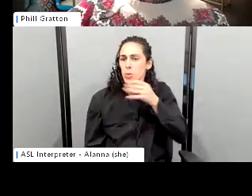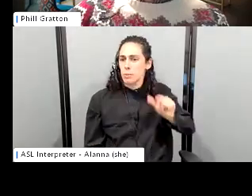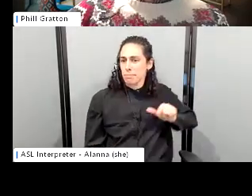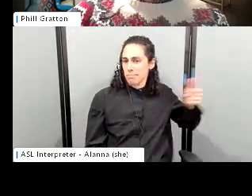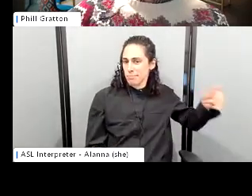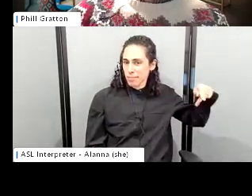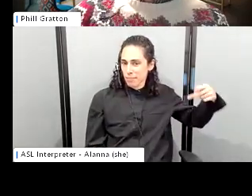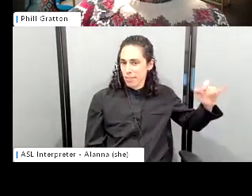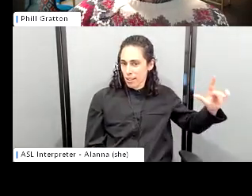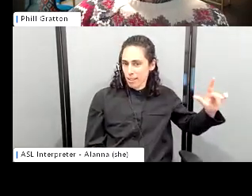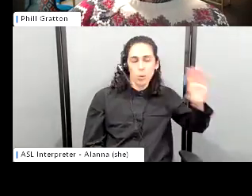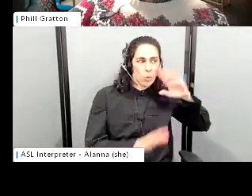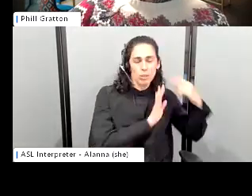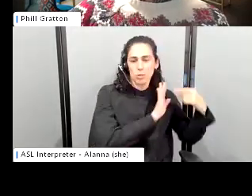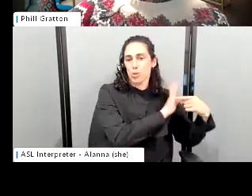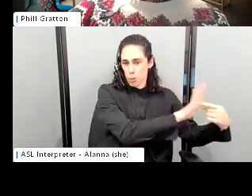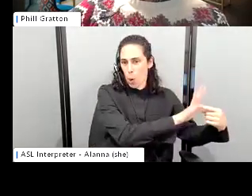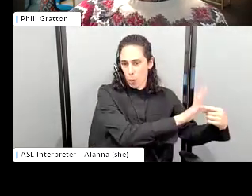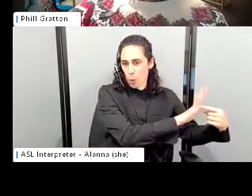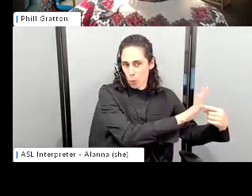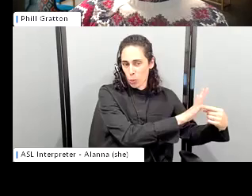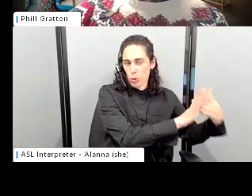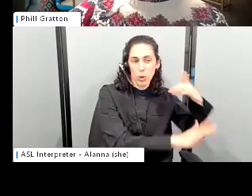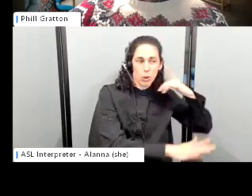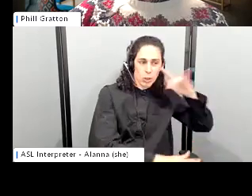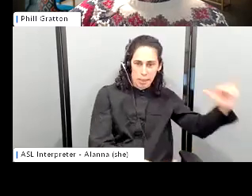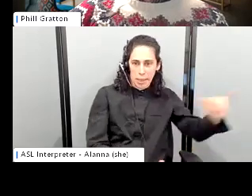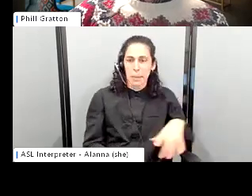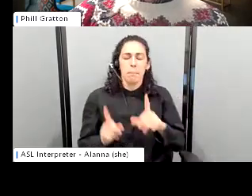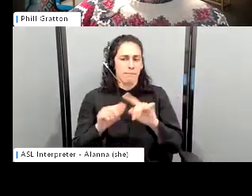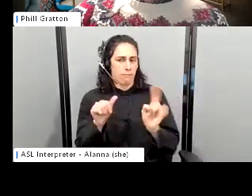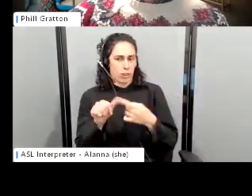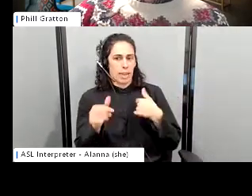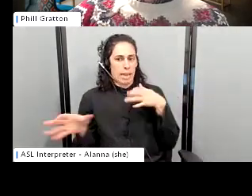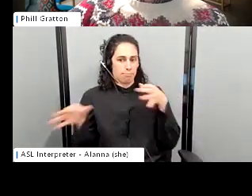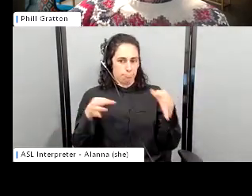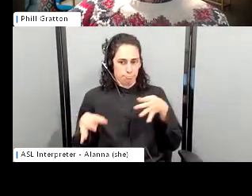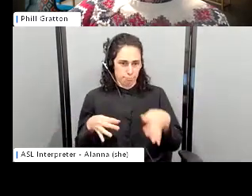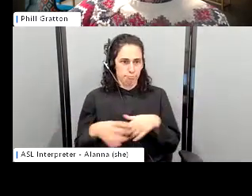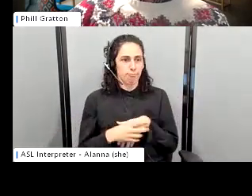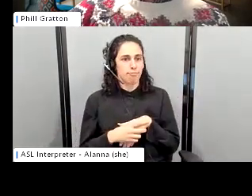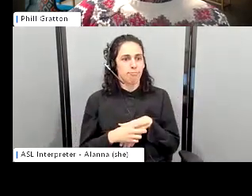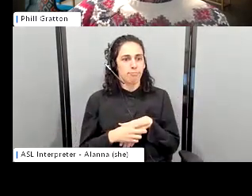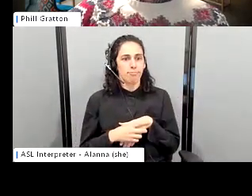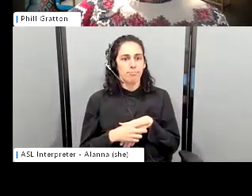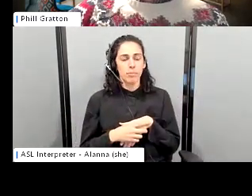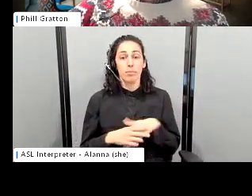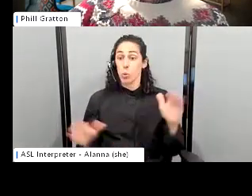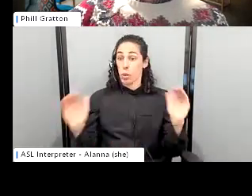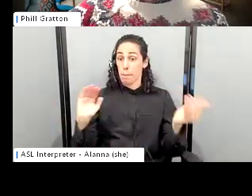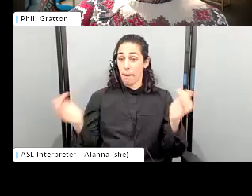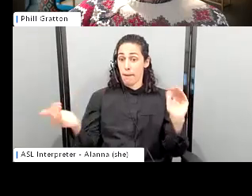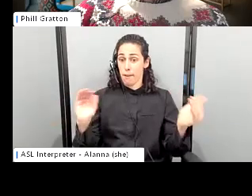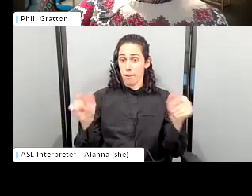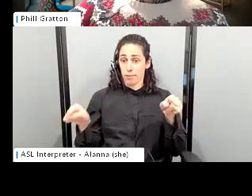of an overview. As I mentioned, the big thing that's so nice with ChatGPT compared to regular Googling is that you can